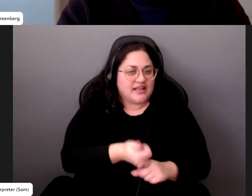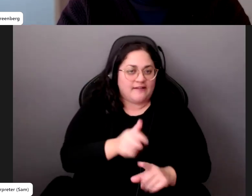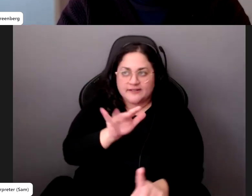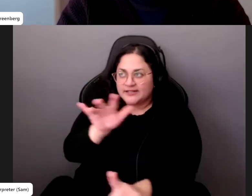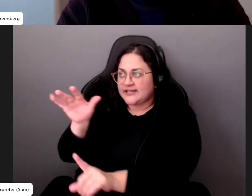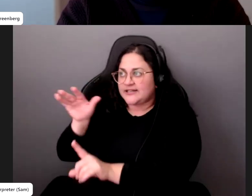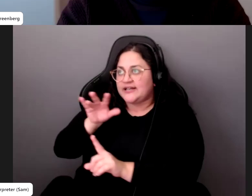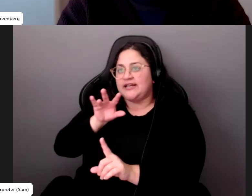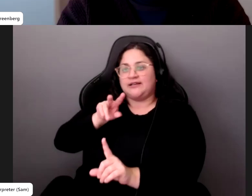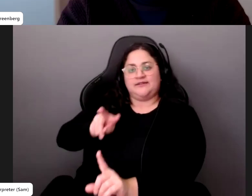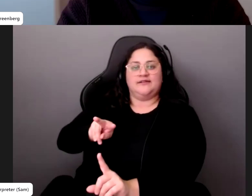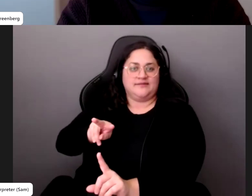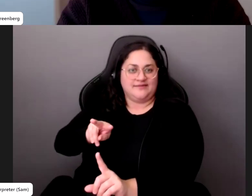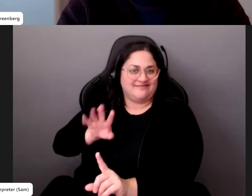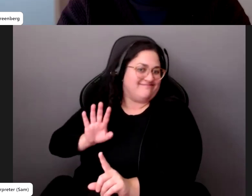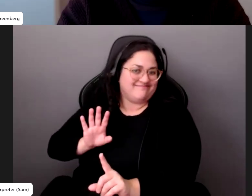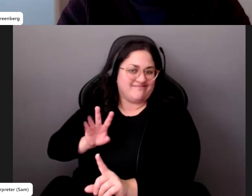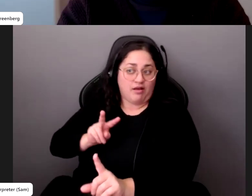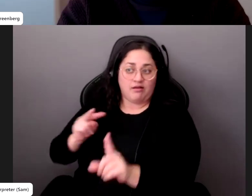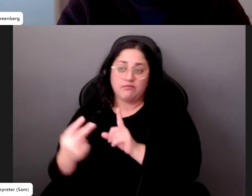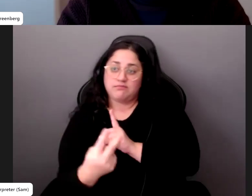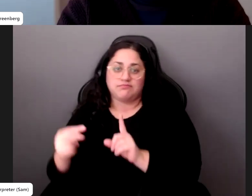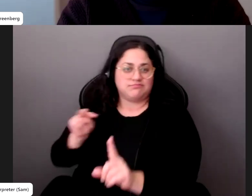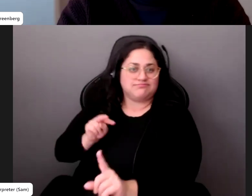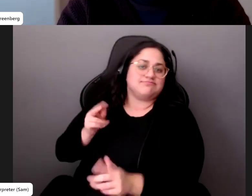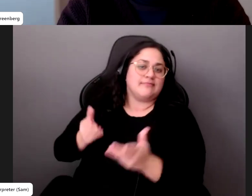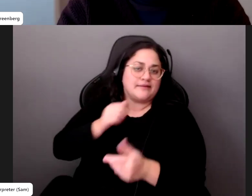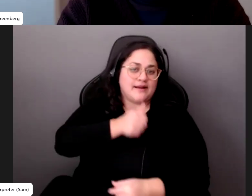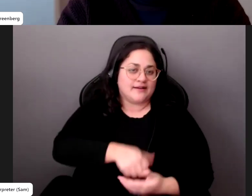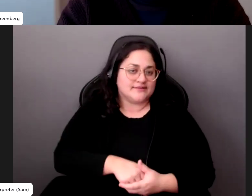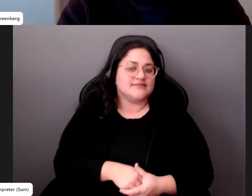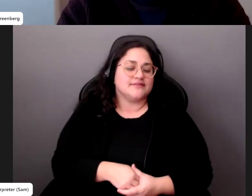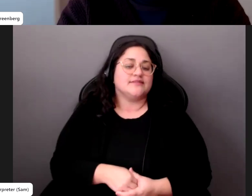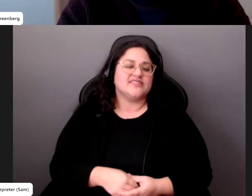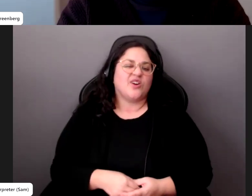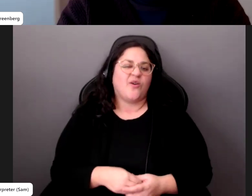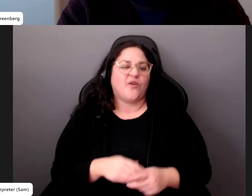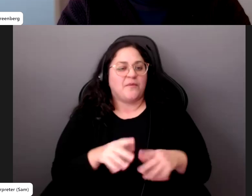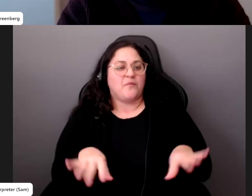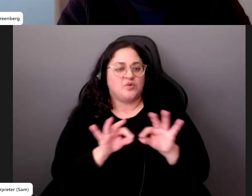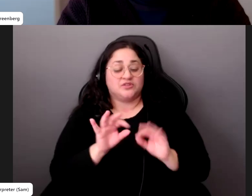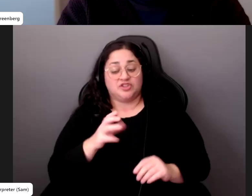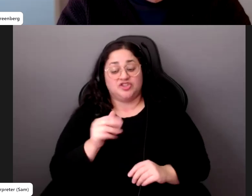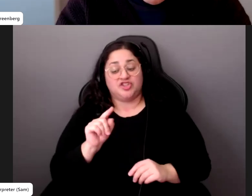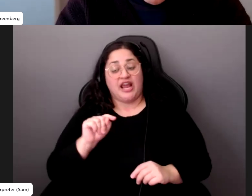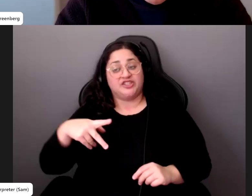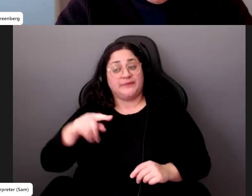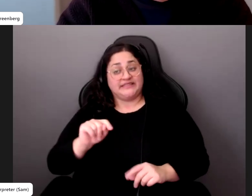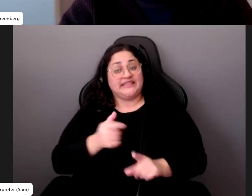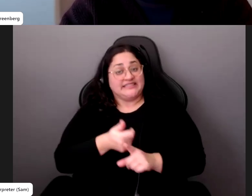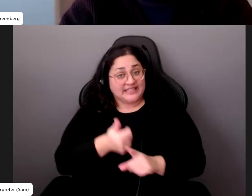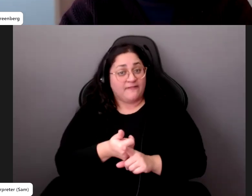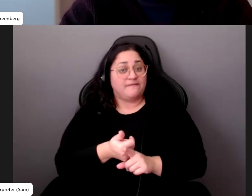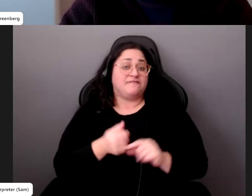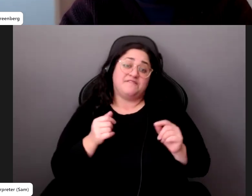ChatGPT to generate things that address more sensitive issues, you have to be aware that these same biases that a human